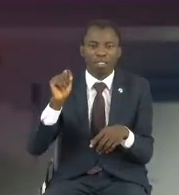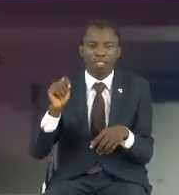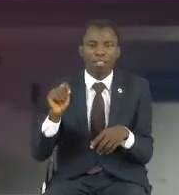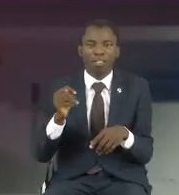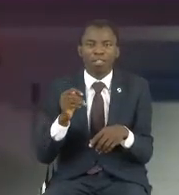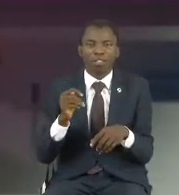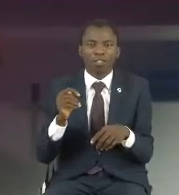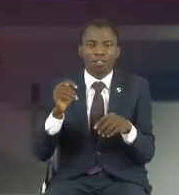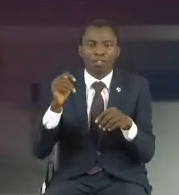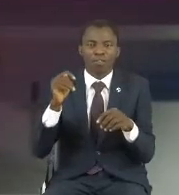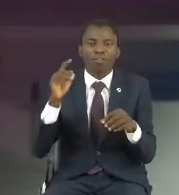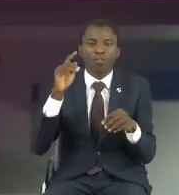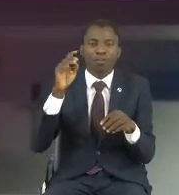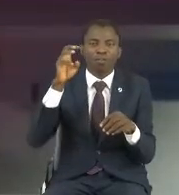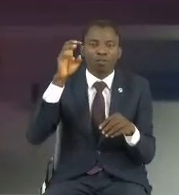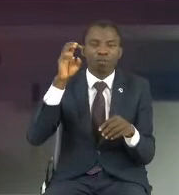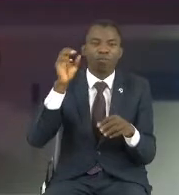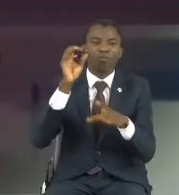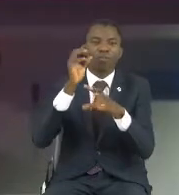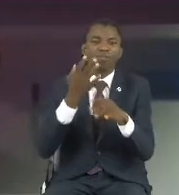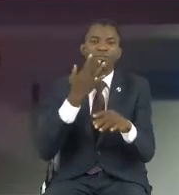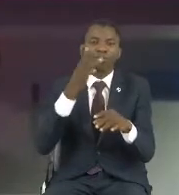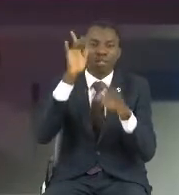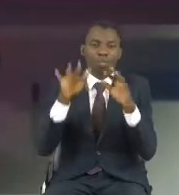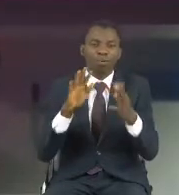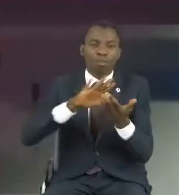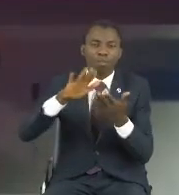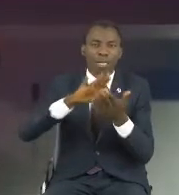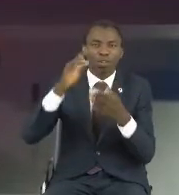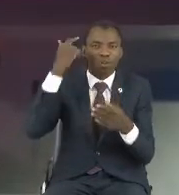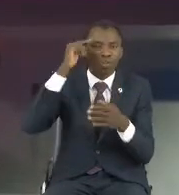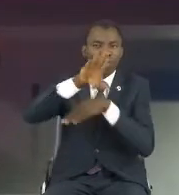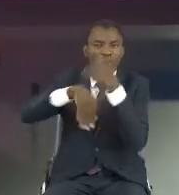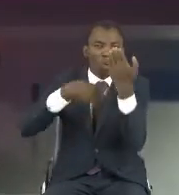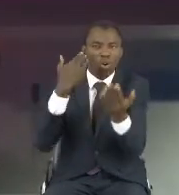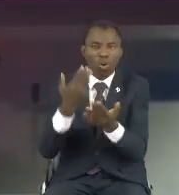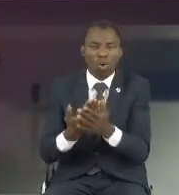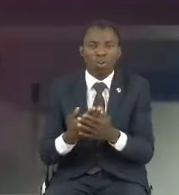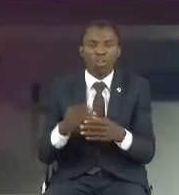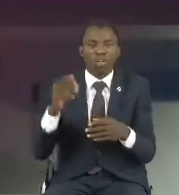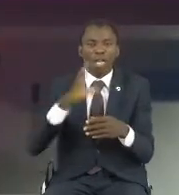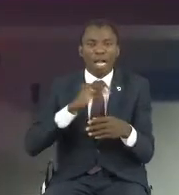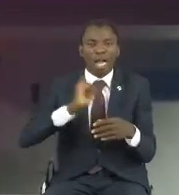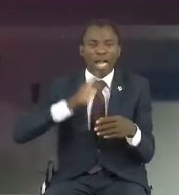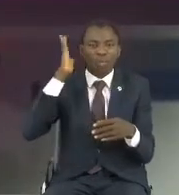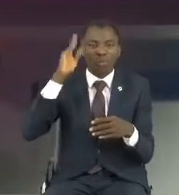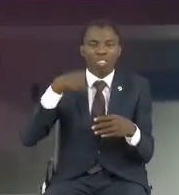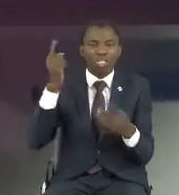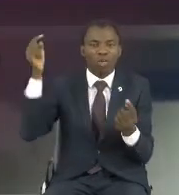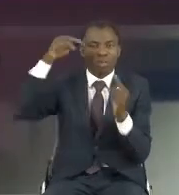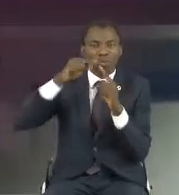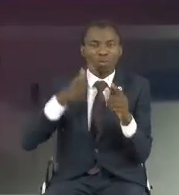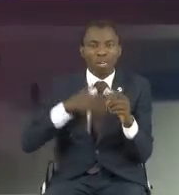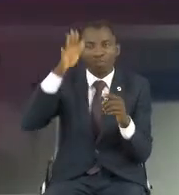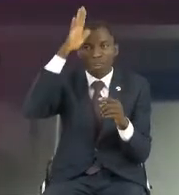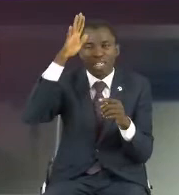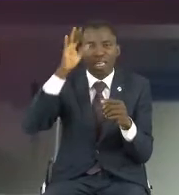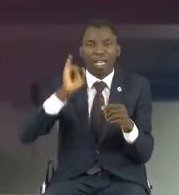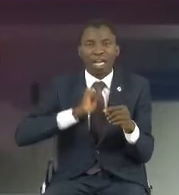I will arise and go. And I will say to my Father, Father, I am not worthy to be